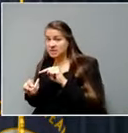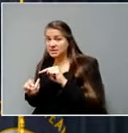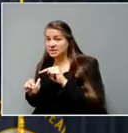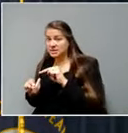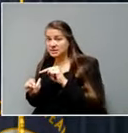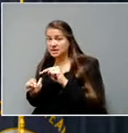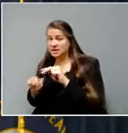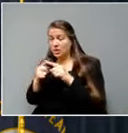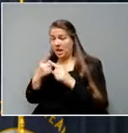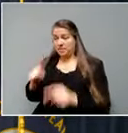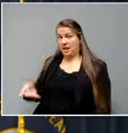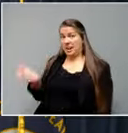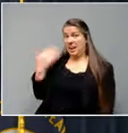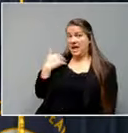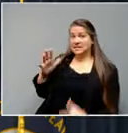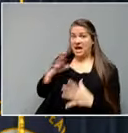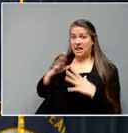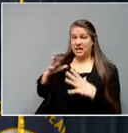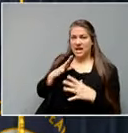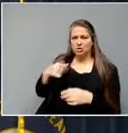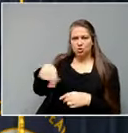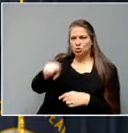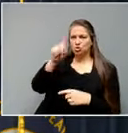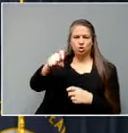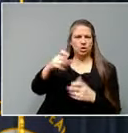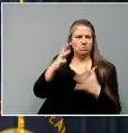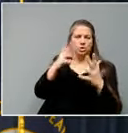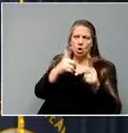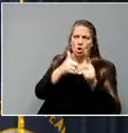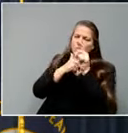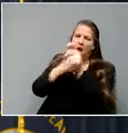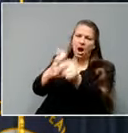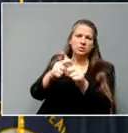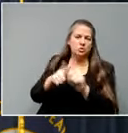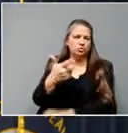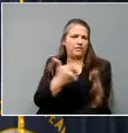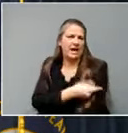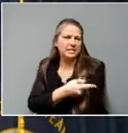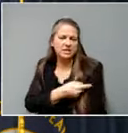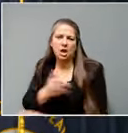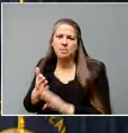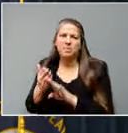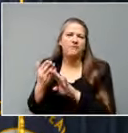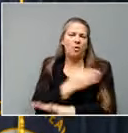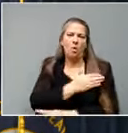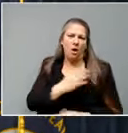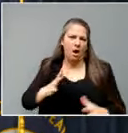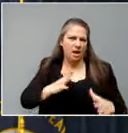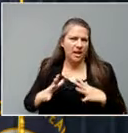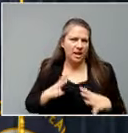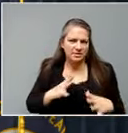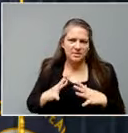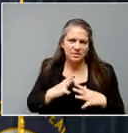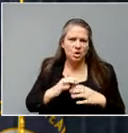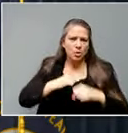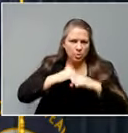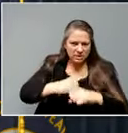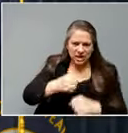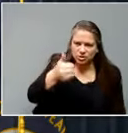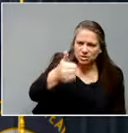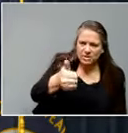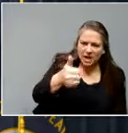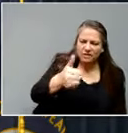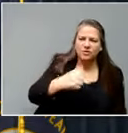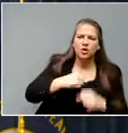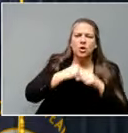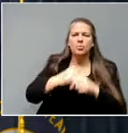holiday season should have people running out to get vaccinated before the holidays this season. You can protect yourself. You can protect your